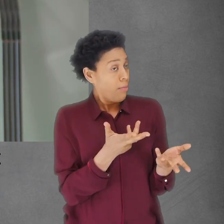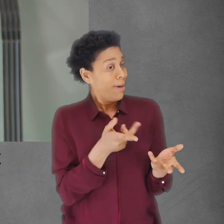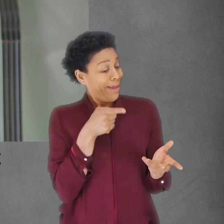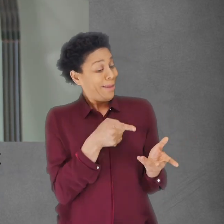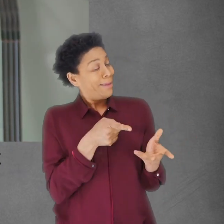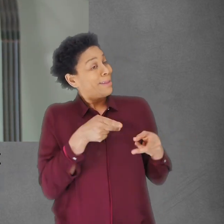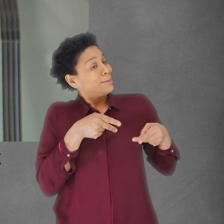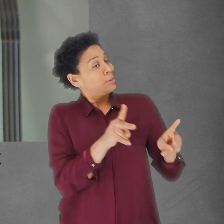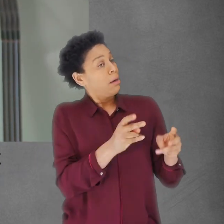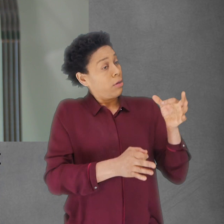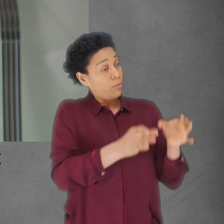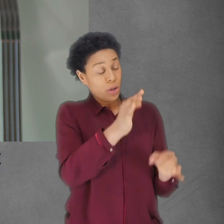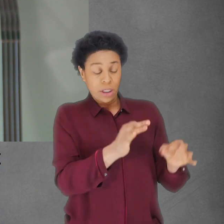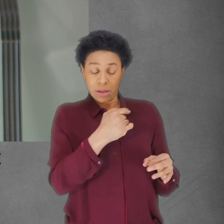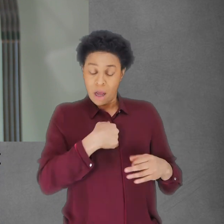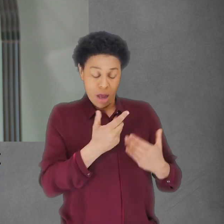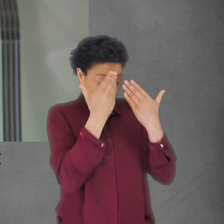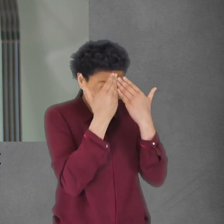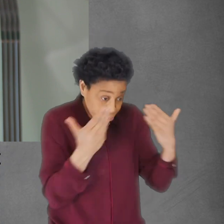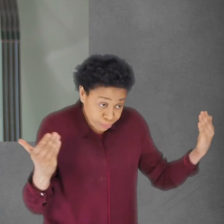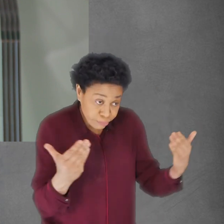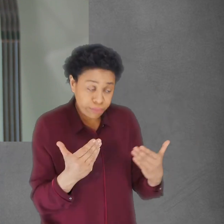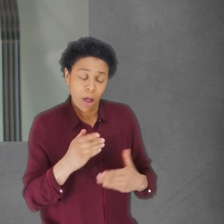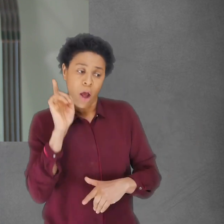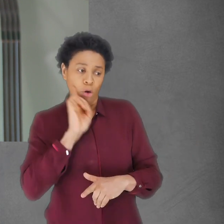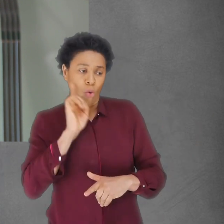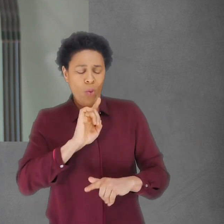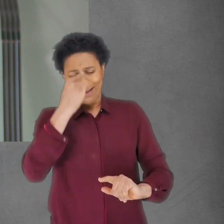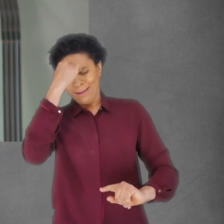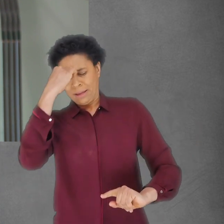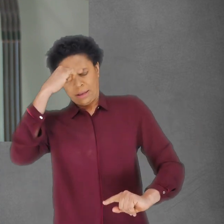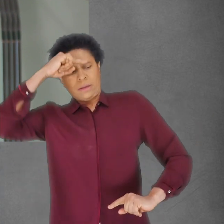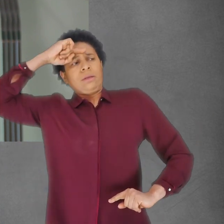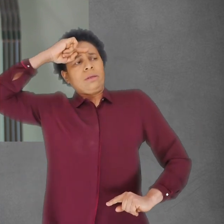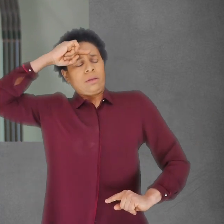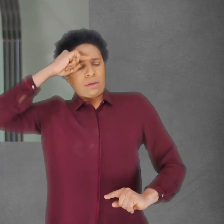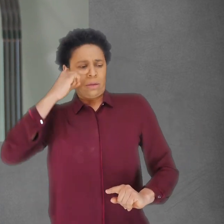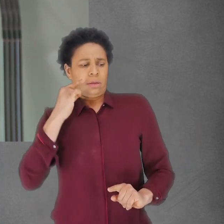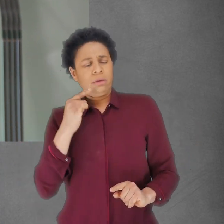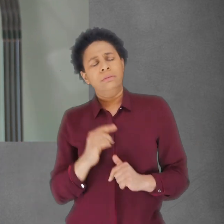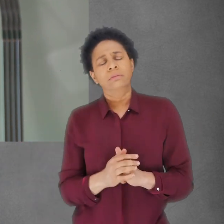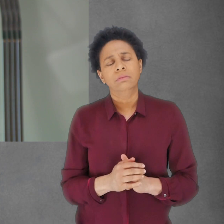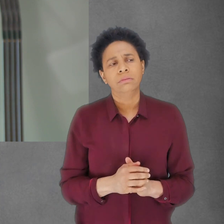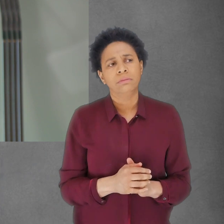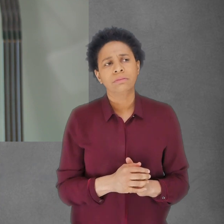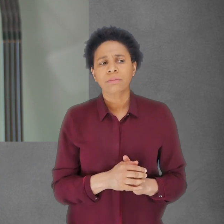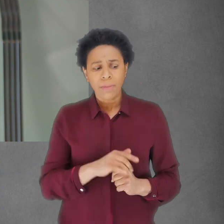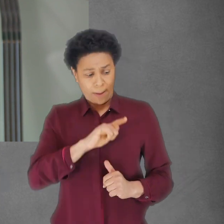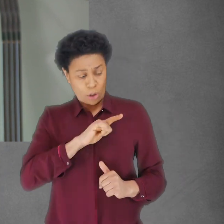extremely important political form, and a form of politics that I hold in very high regard and always hold